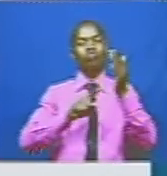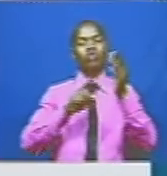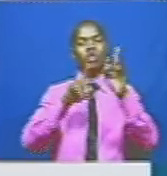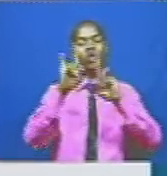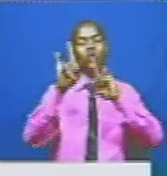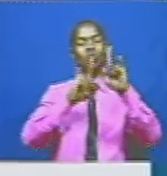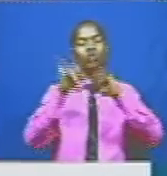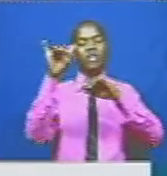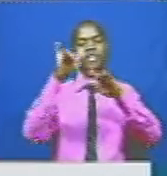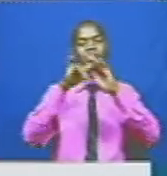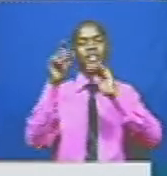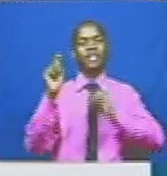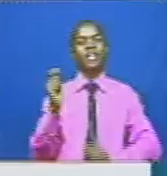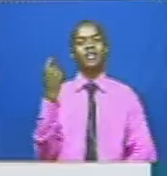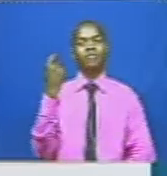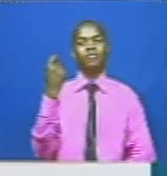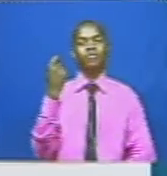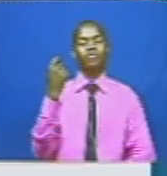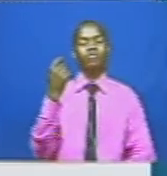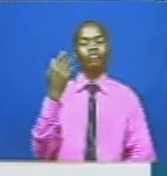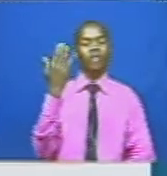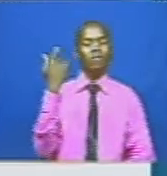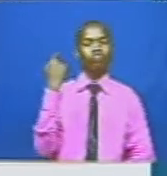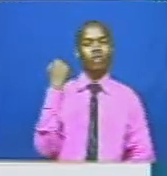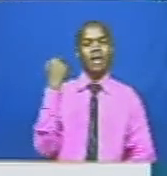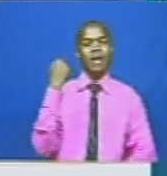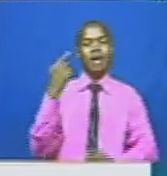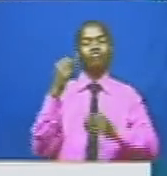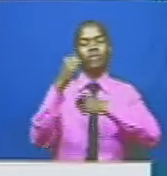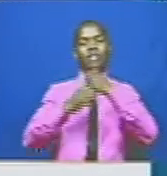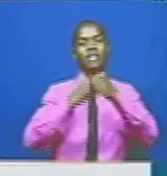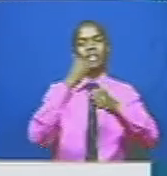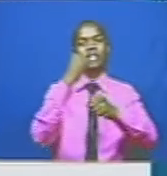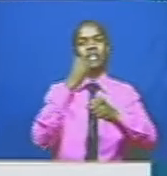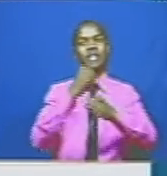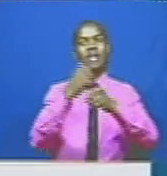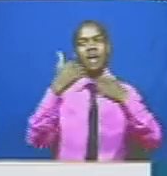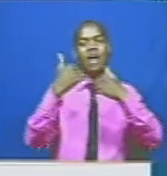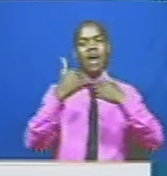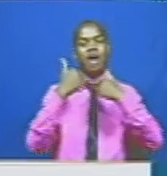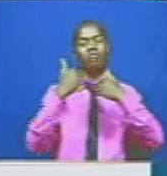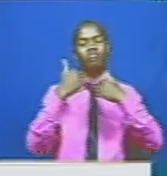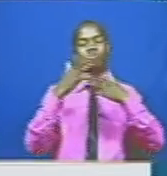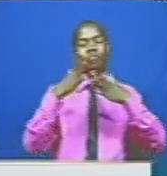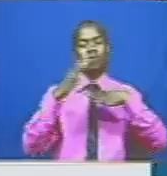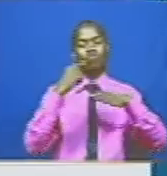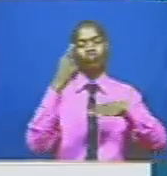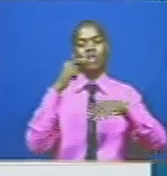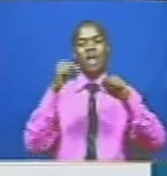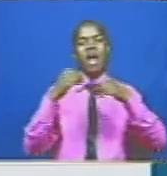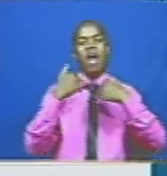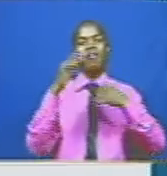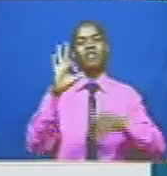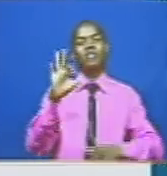on domestic tourism. Now, last year, according to the Kenya Tourism Board, the bed nights for domestic tourism stood at